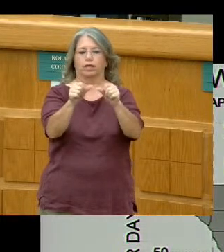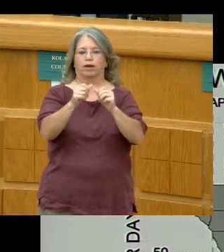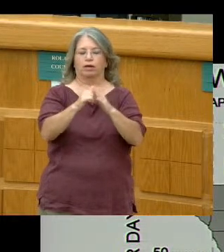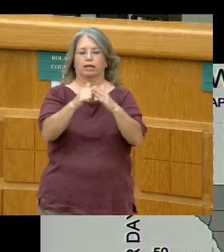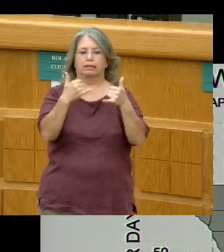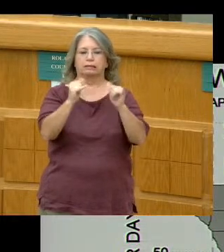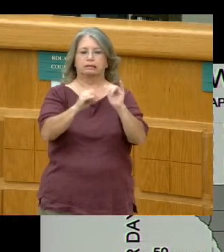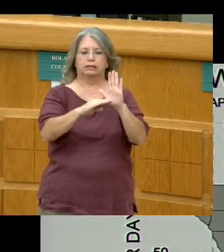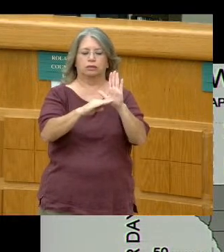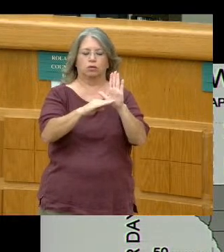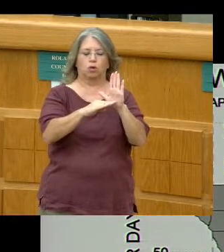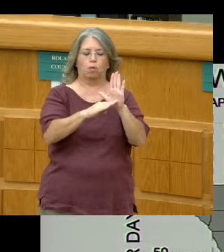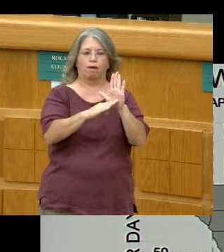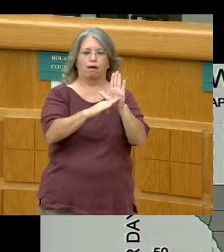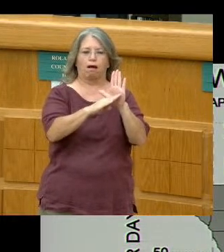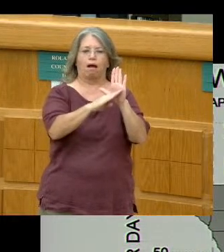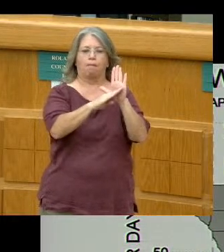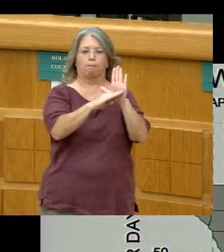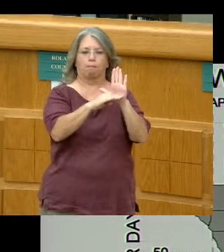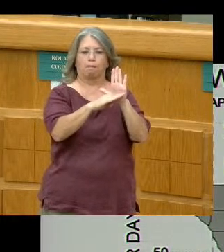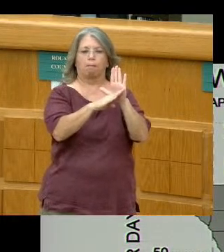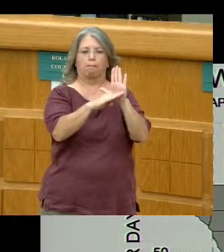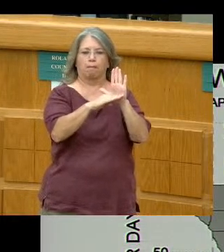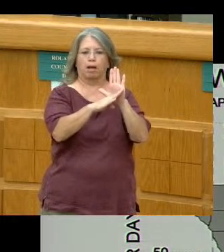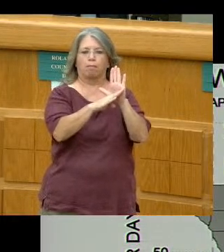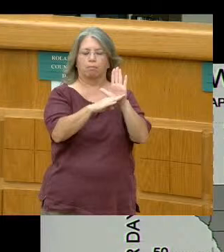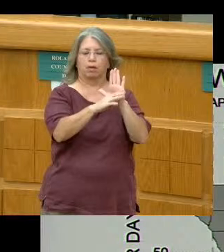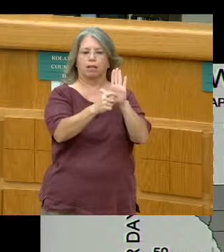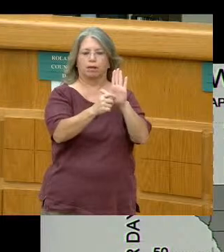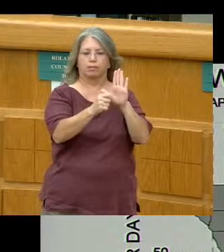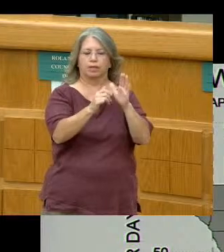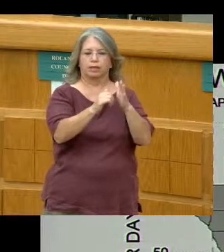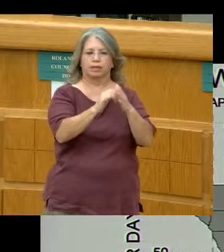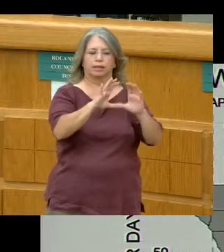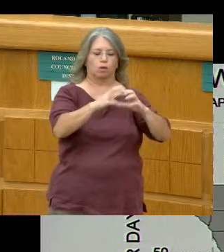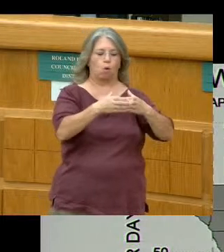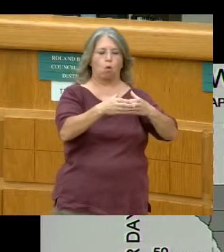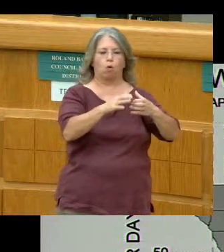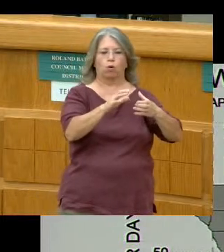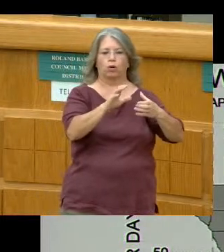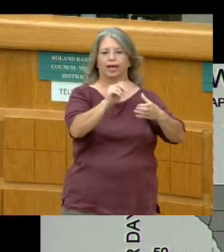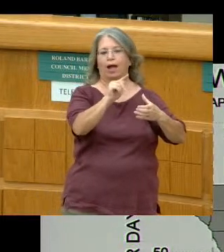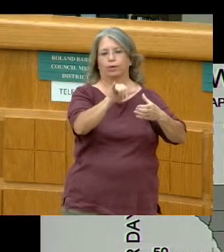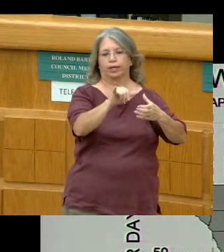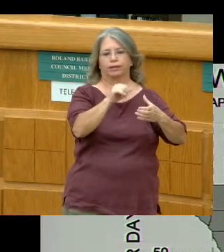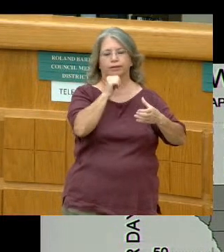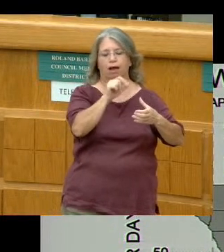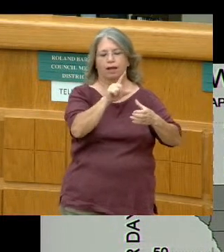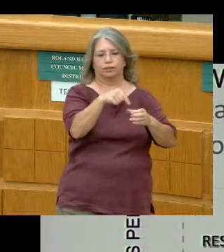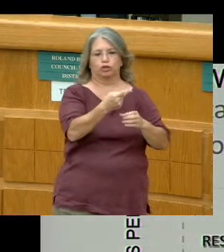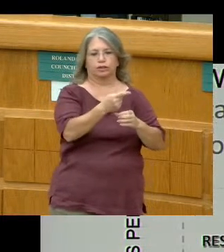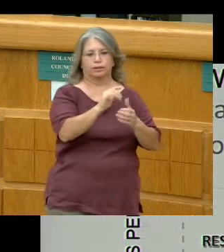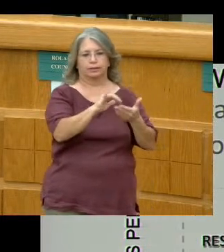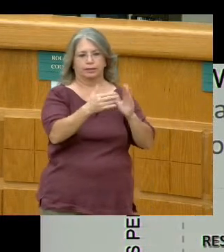this graph right now, which would be the whole county that Brownsville is in, not just Brownsville.